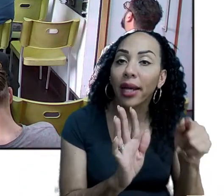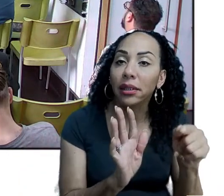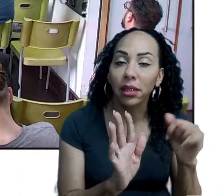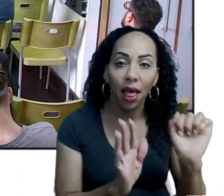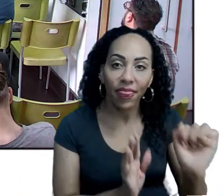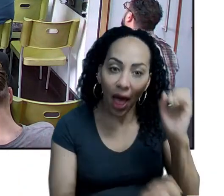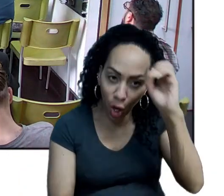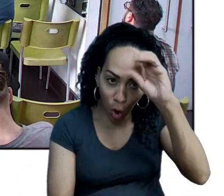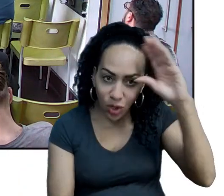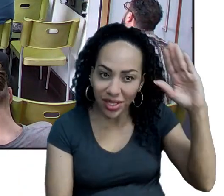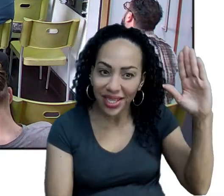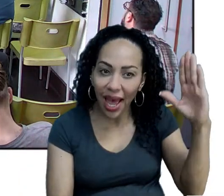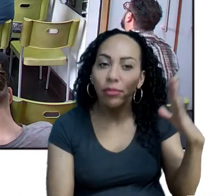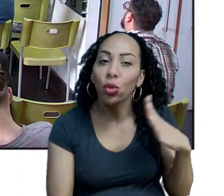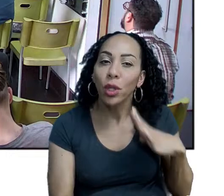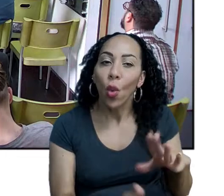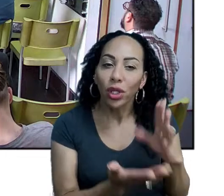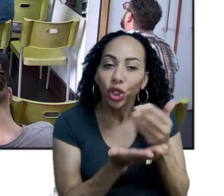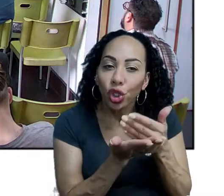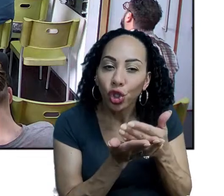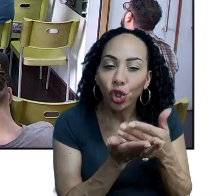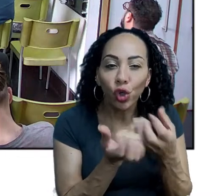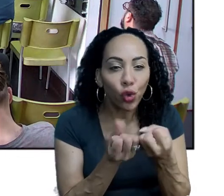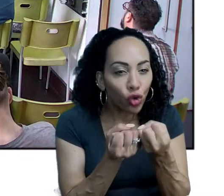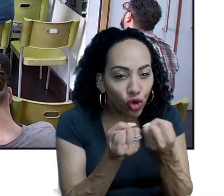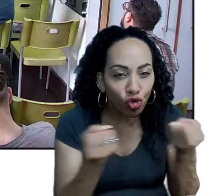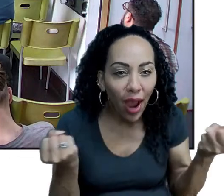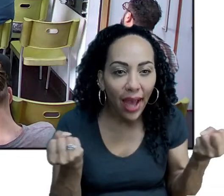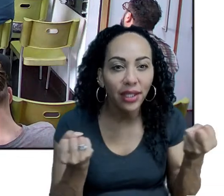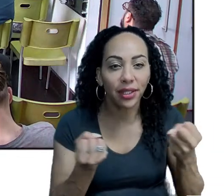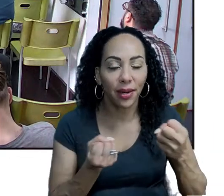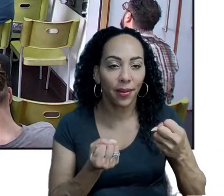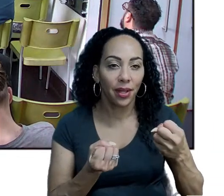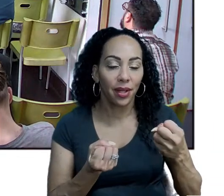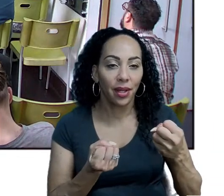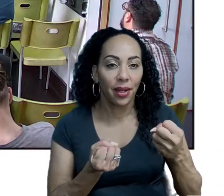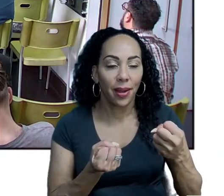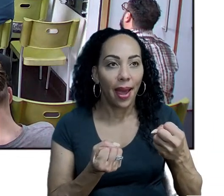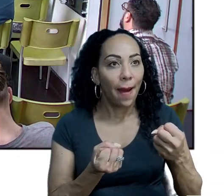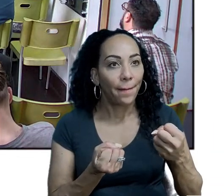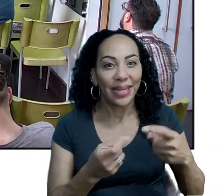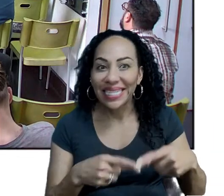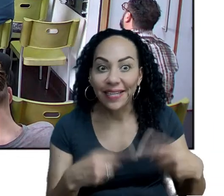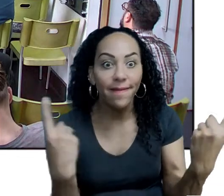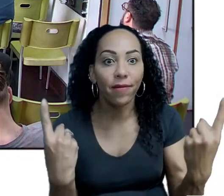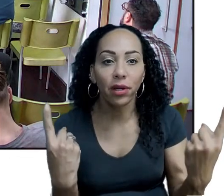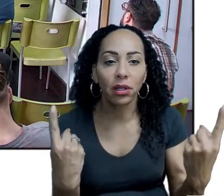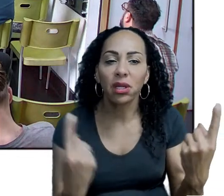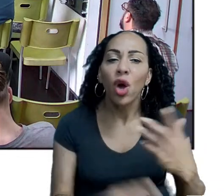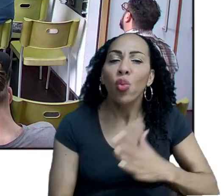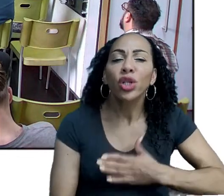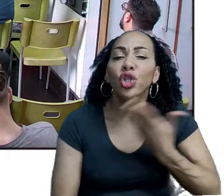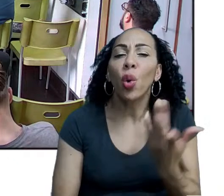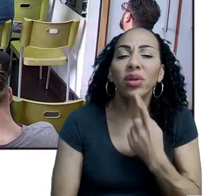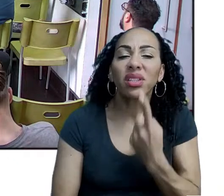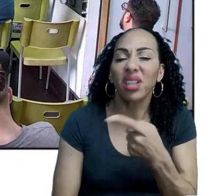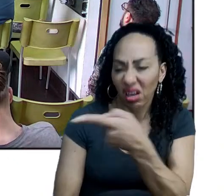So yeah, there is an absolute balance there. You know, you don't want to be going like, you can't do this.